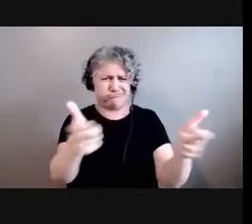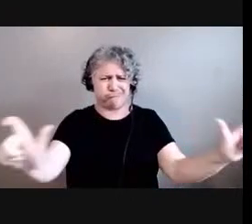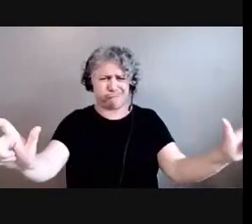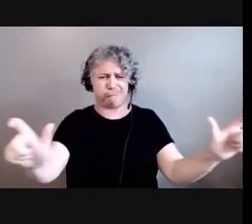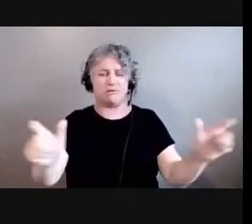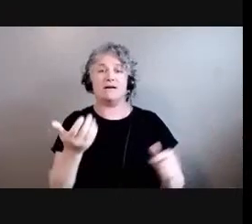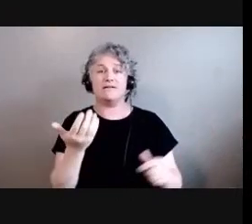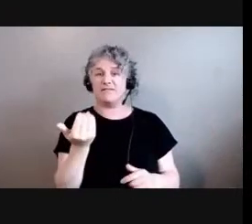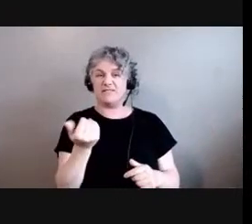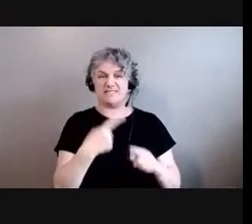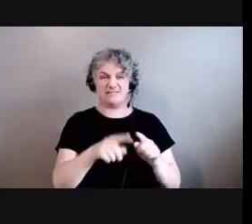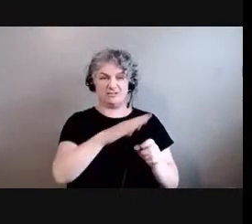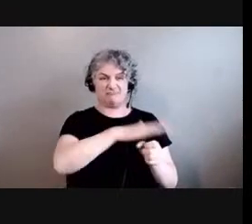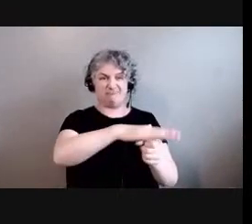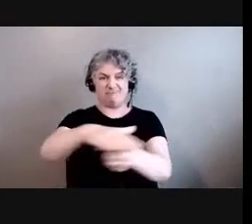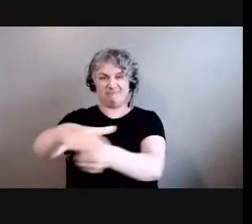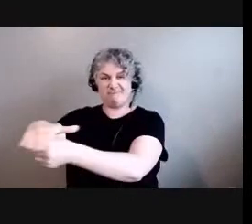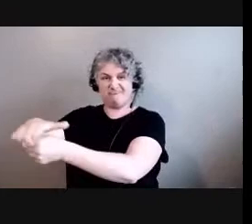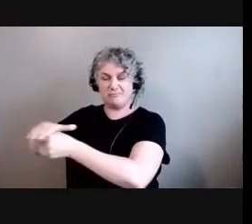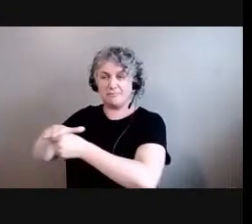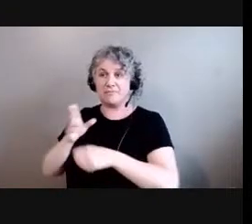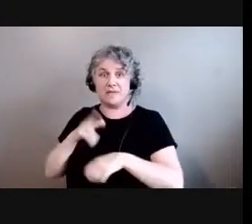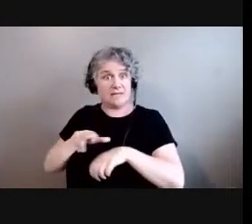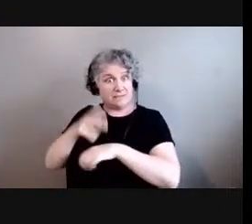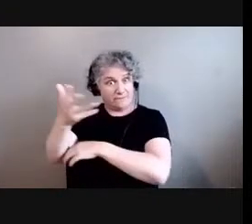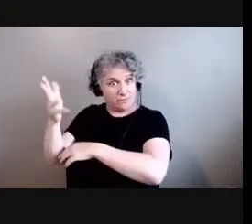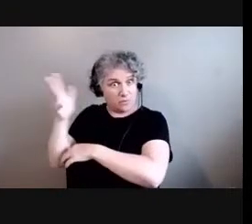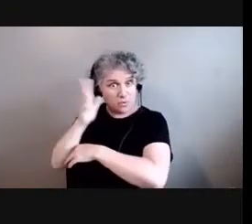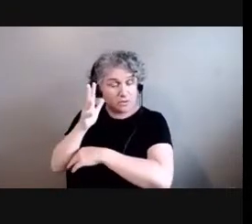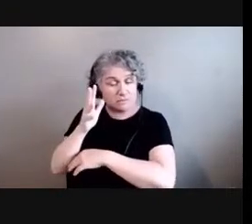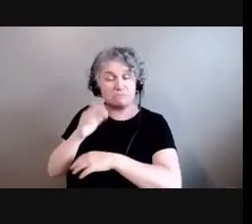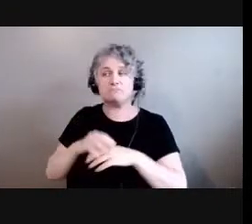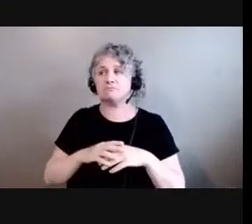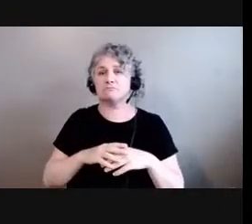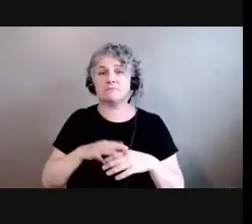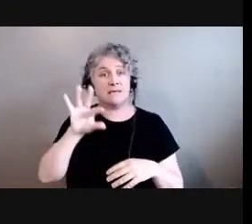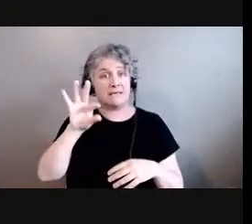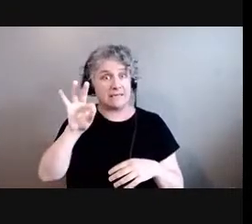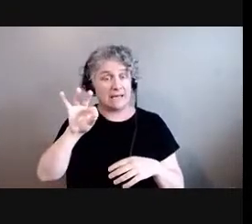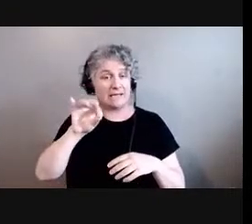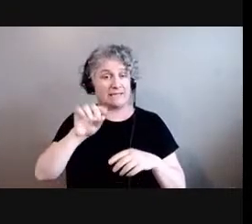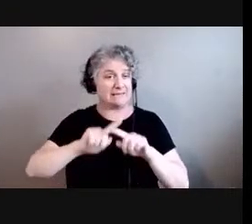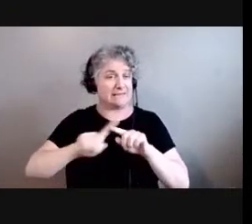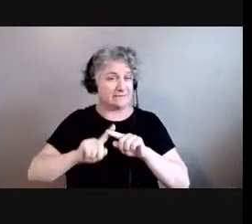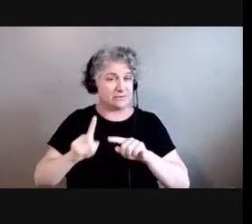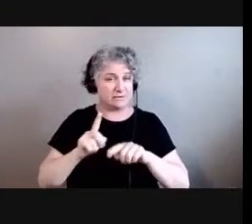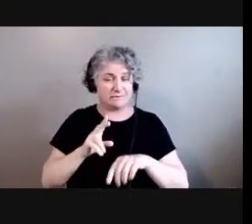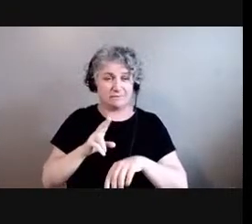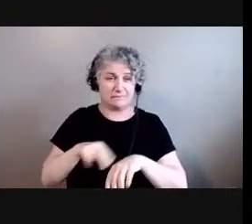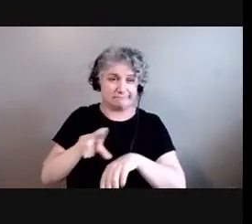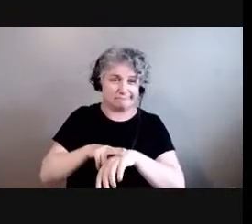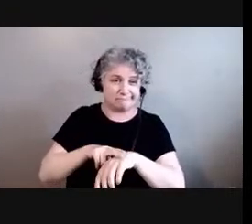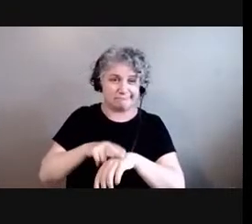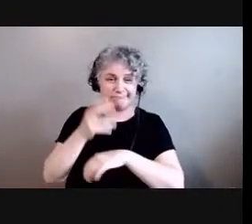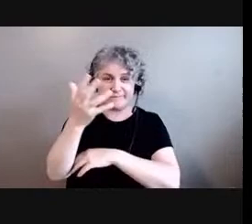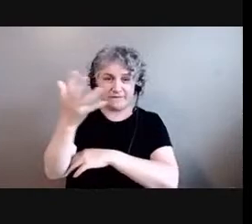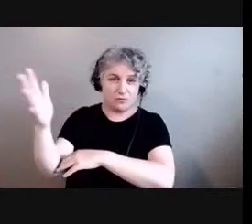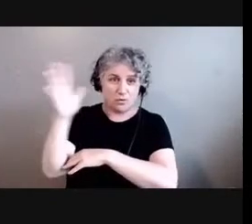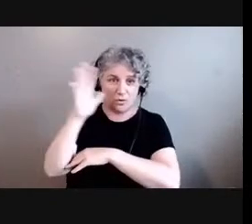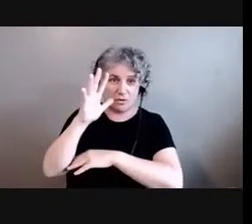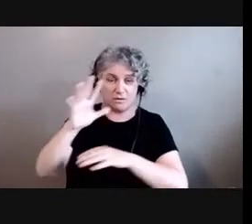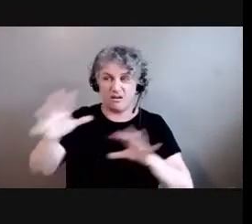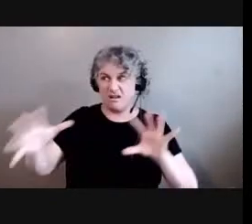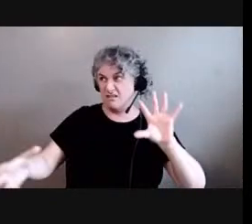areas. There are national forests, 9 different designated national forests covering over 17